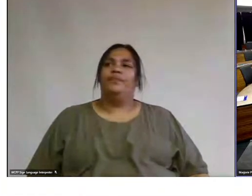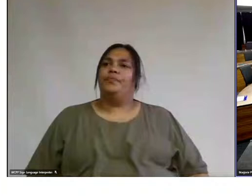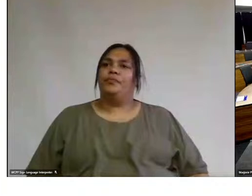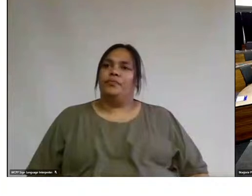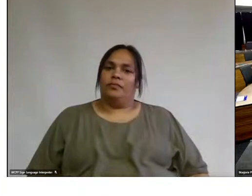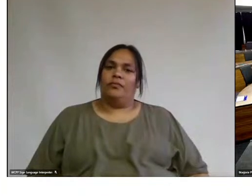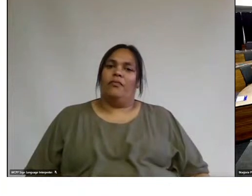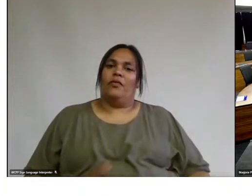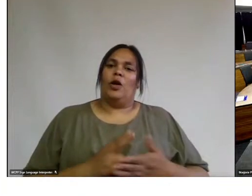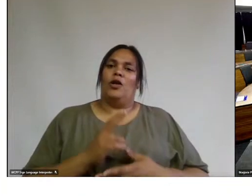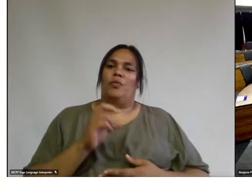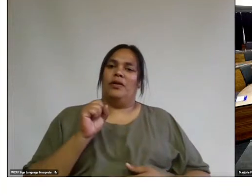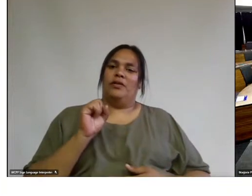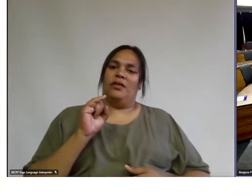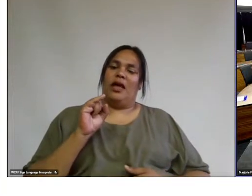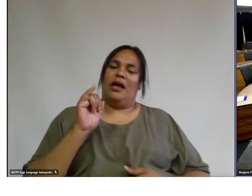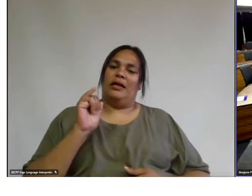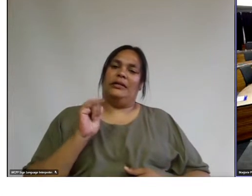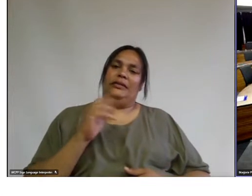Honorable Said.